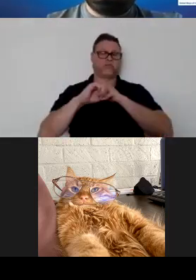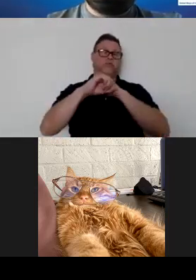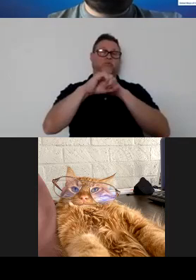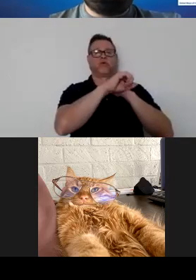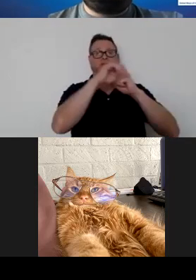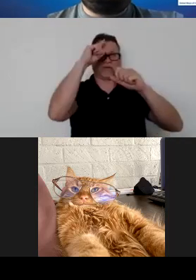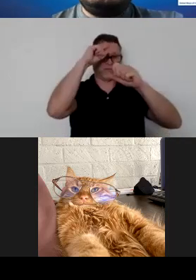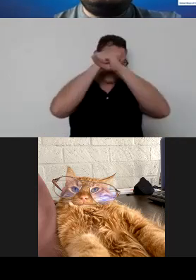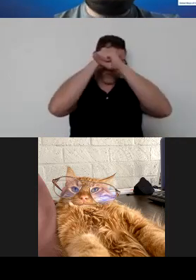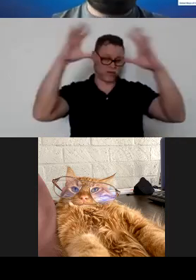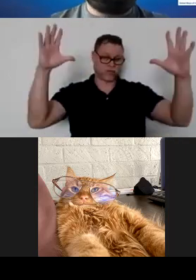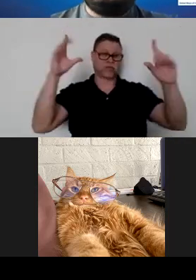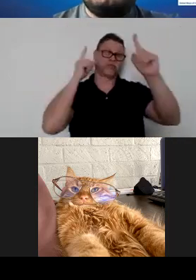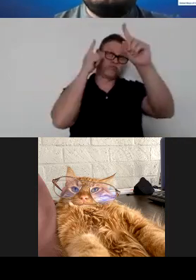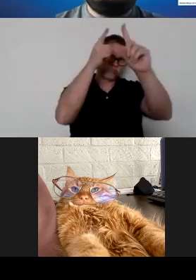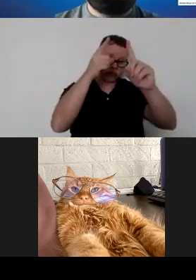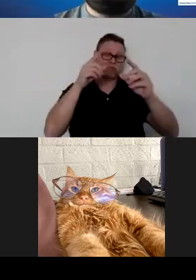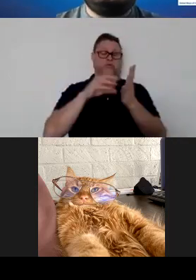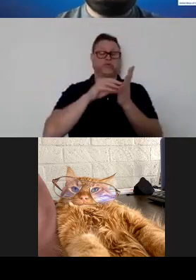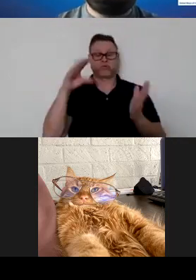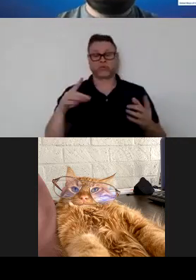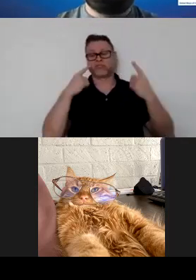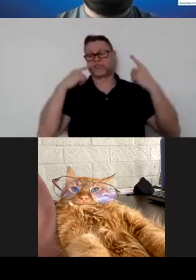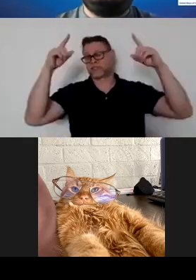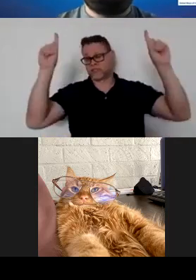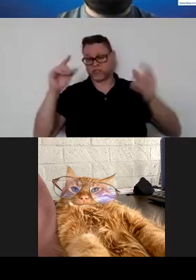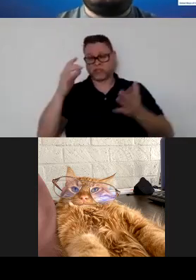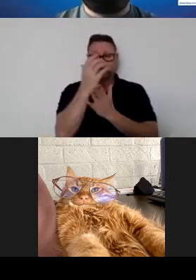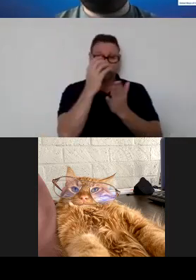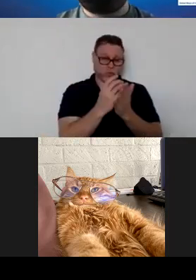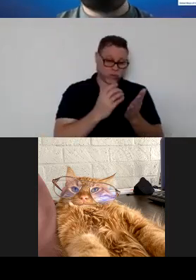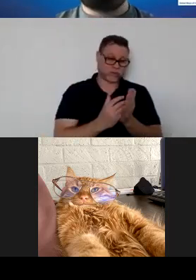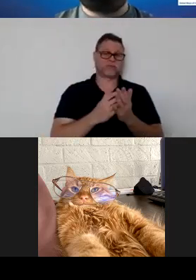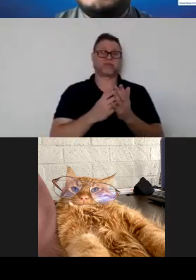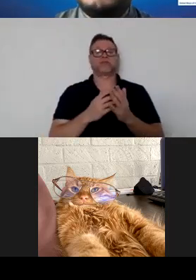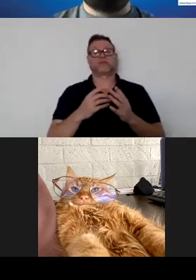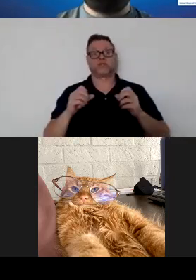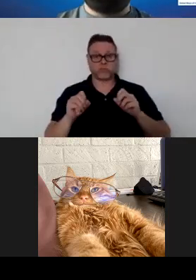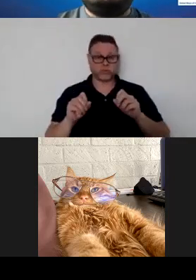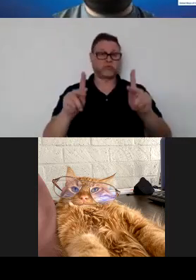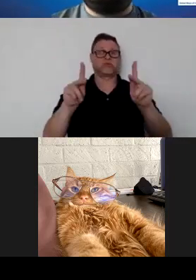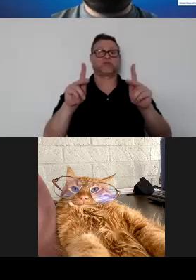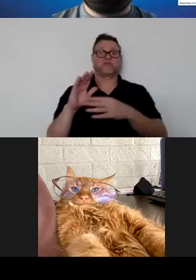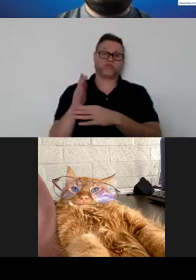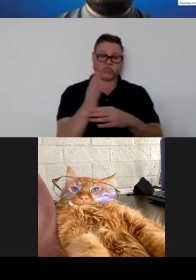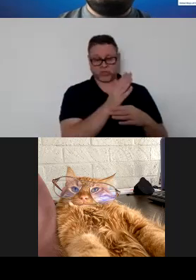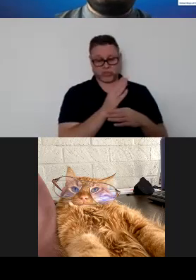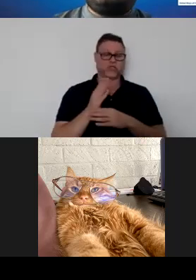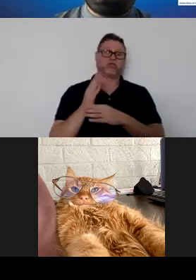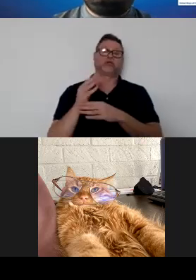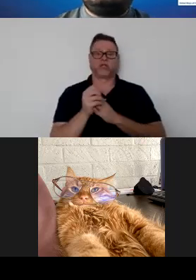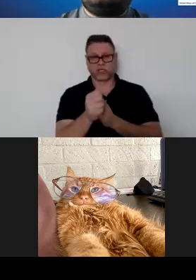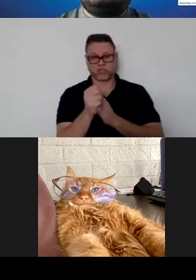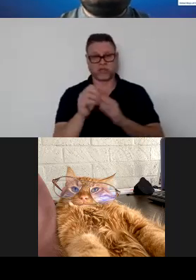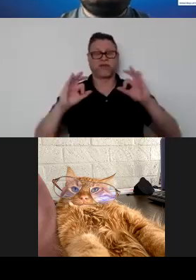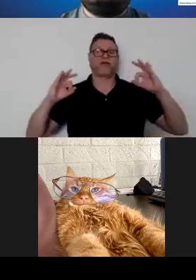vision for student success to offering courses, activities, and services and opportunities for shared leadership.